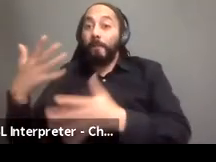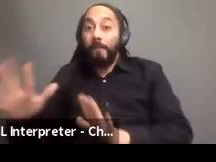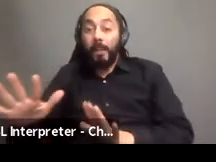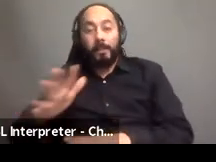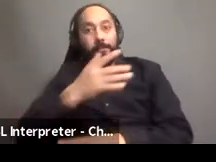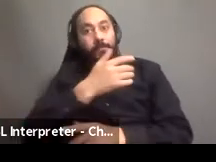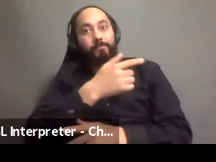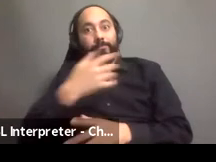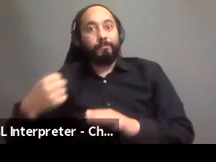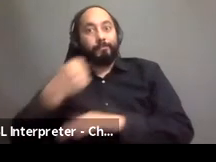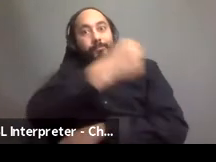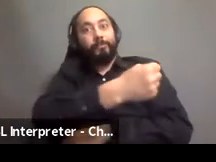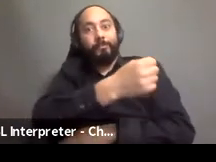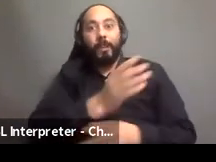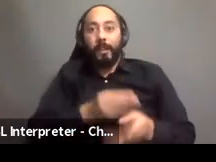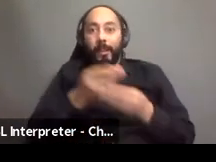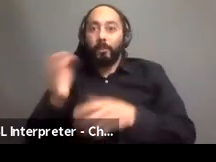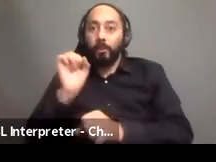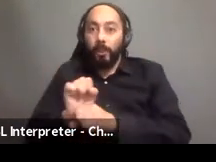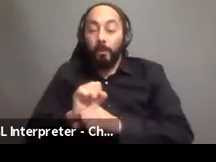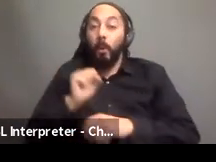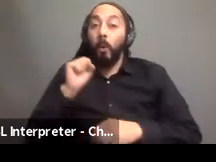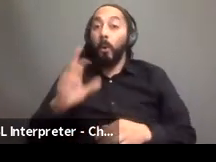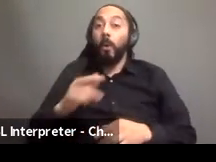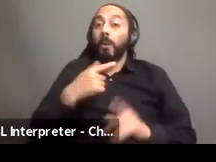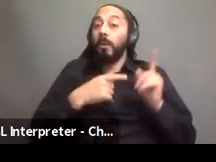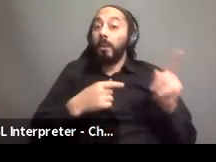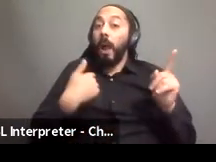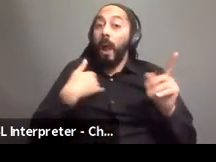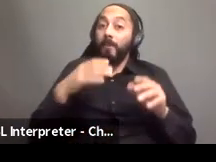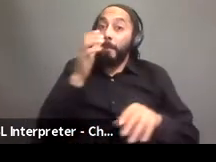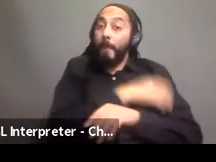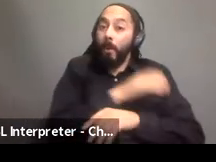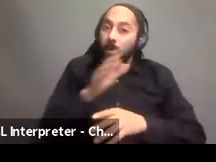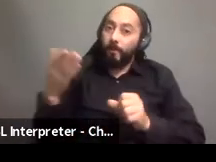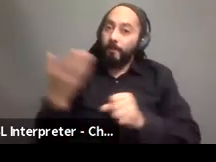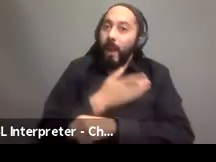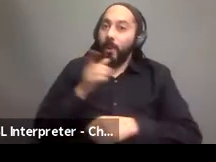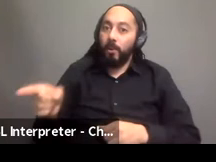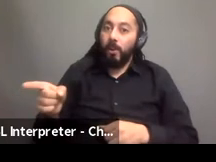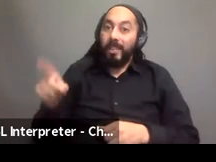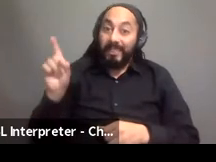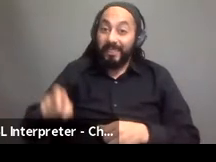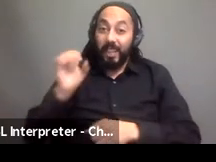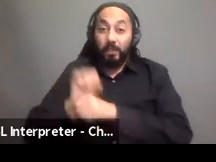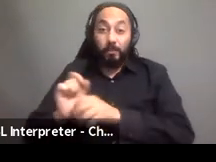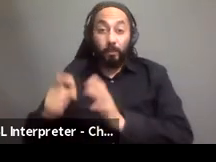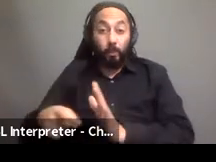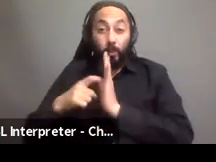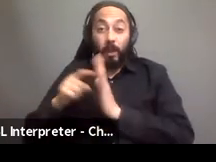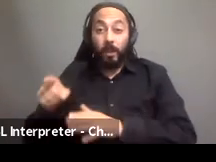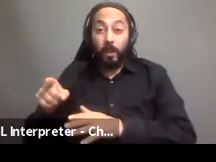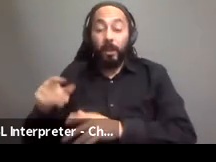even fire her from this job that she needs, right? So that definitely could